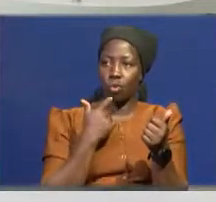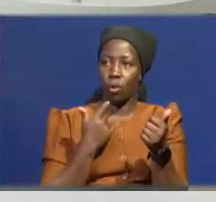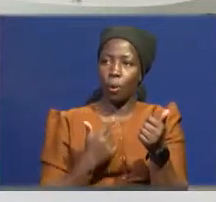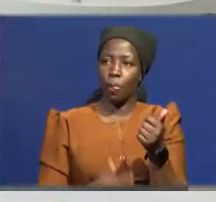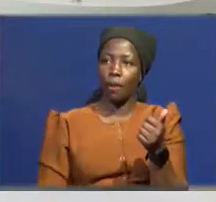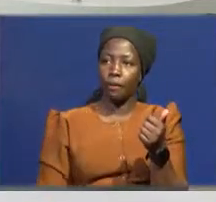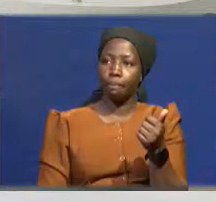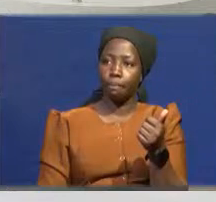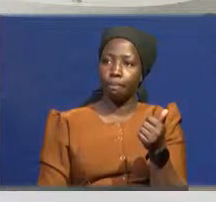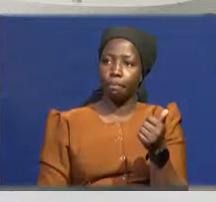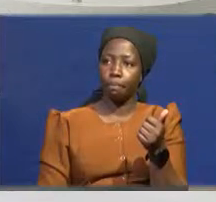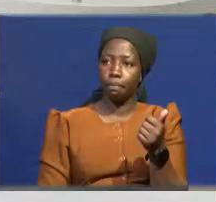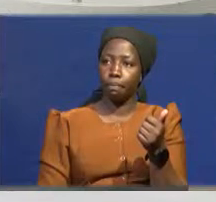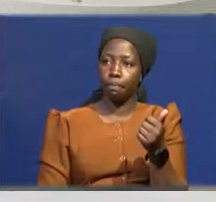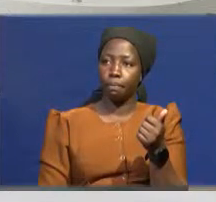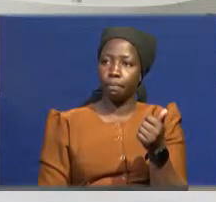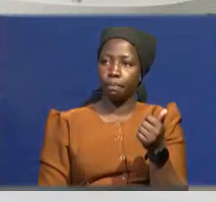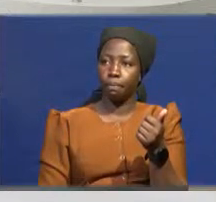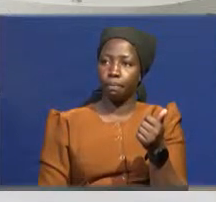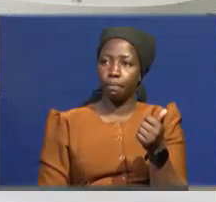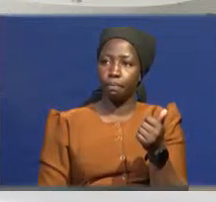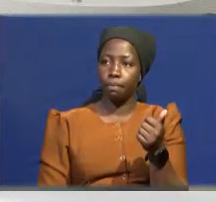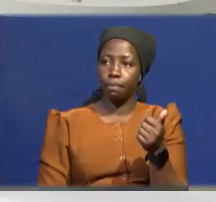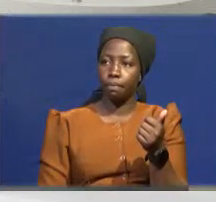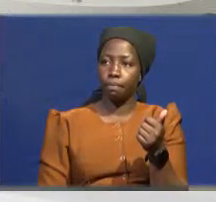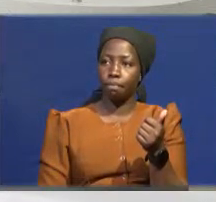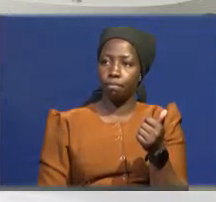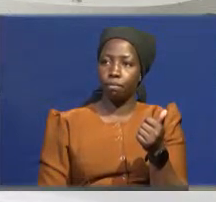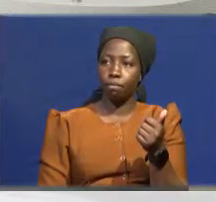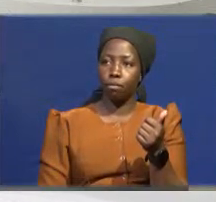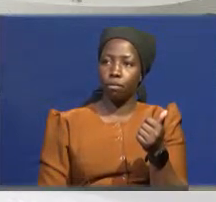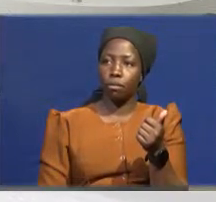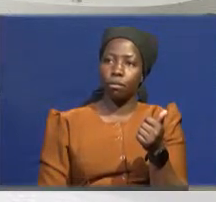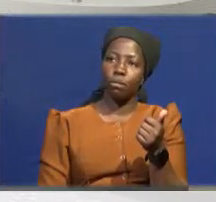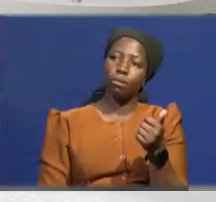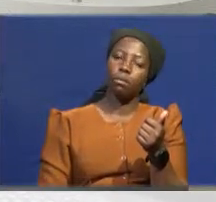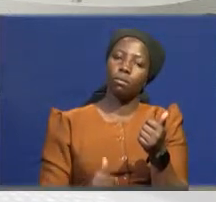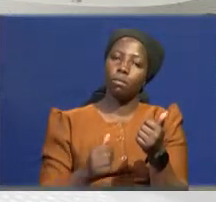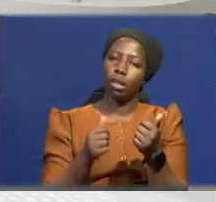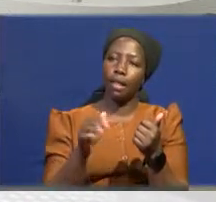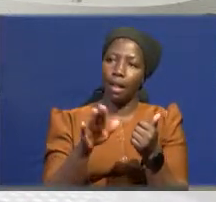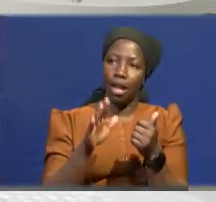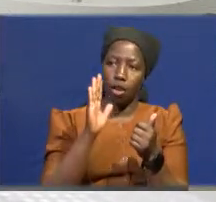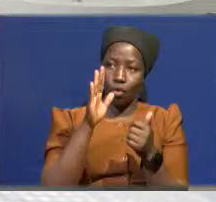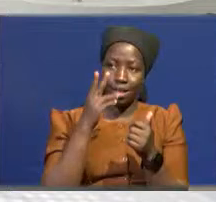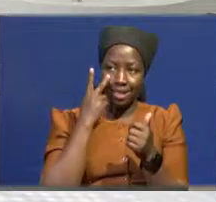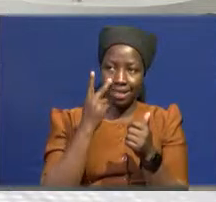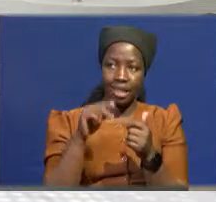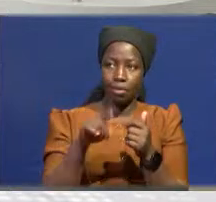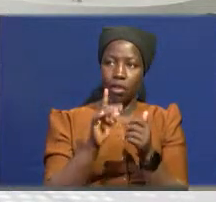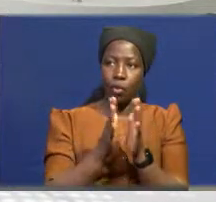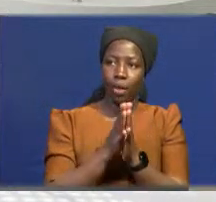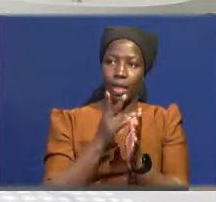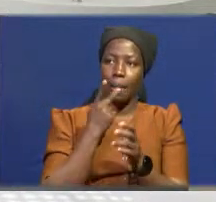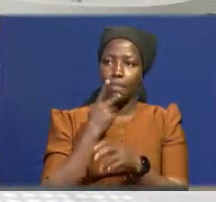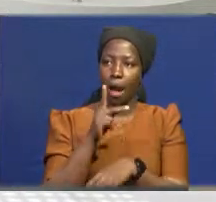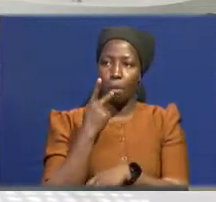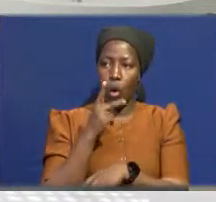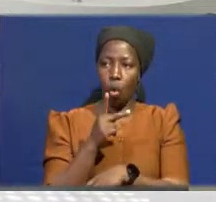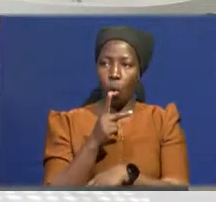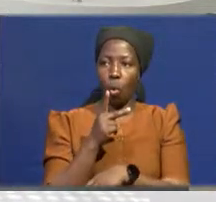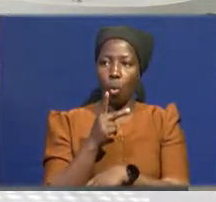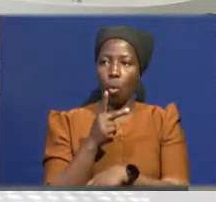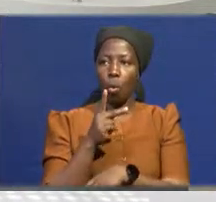area. In the hybrid quarantine area, you will then see them with a purple tabard. Then we also have...